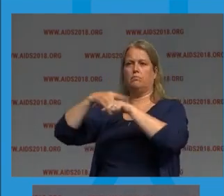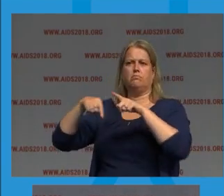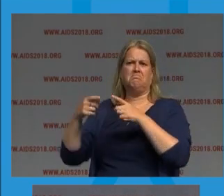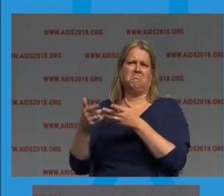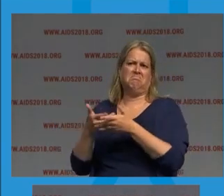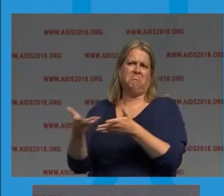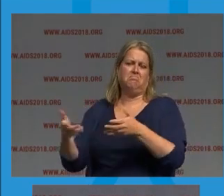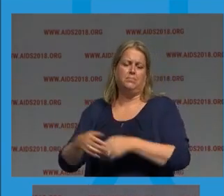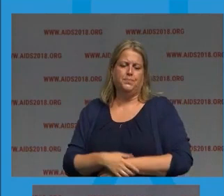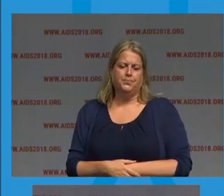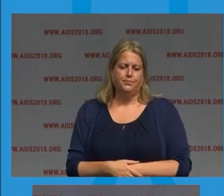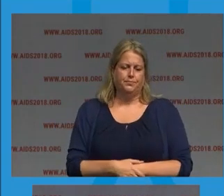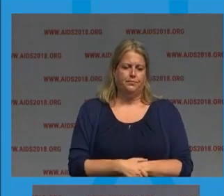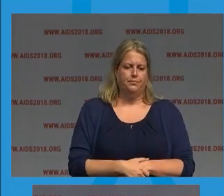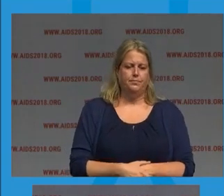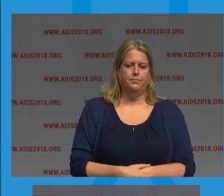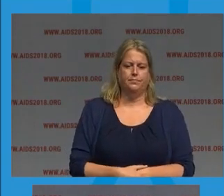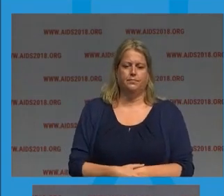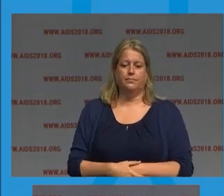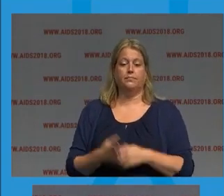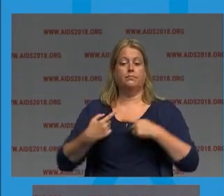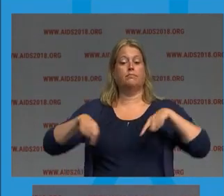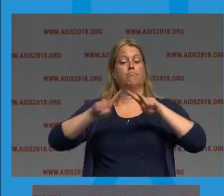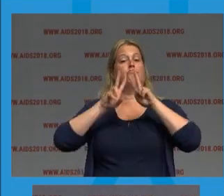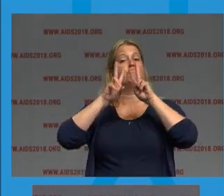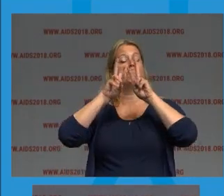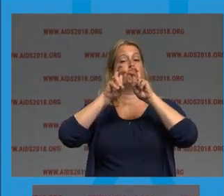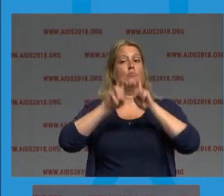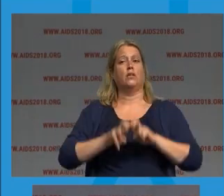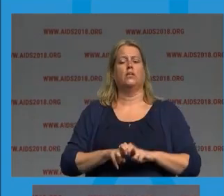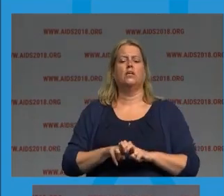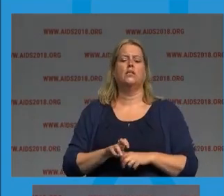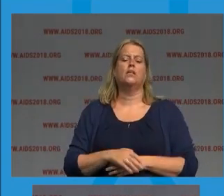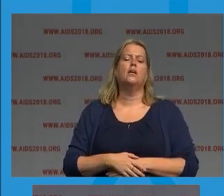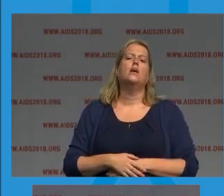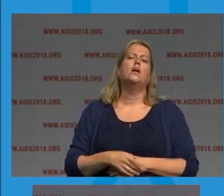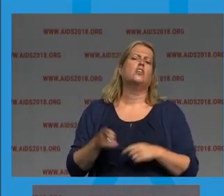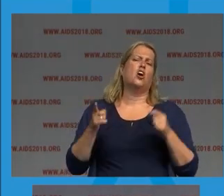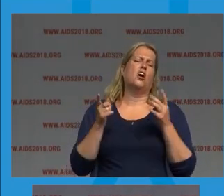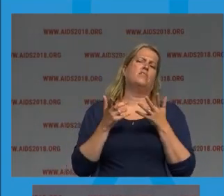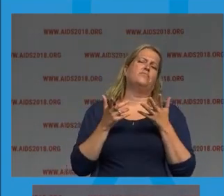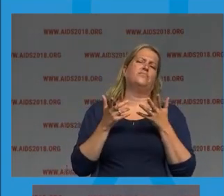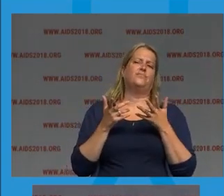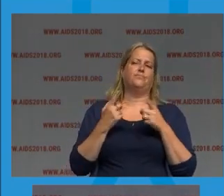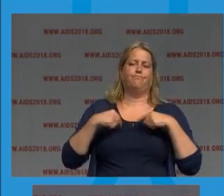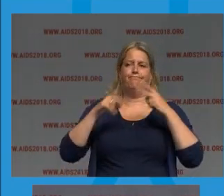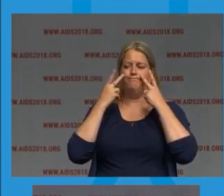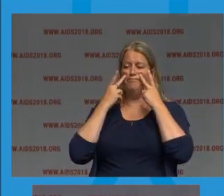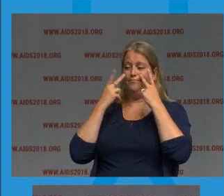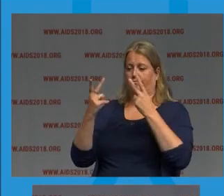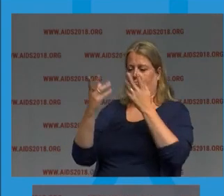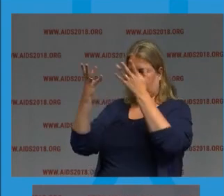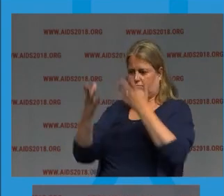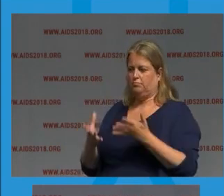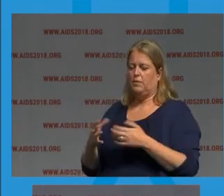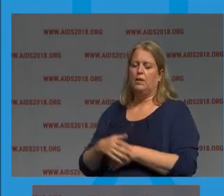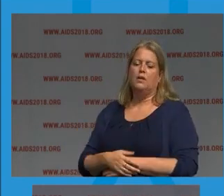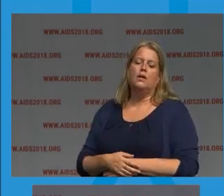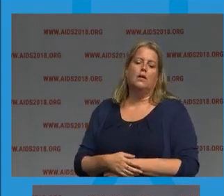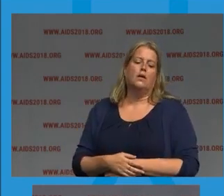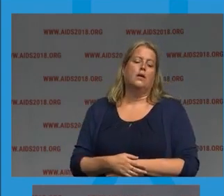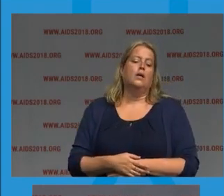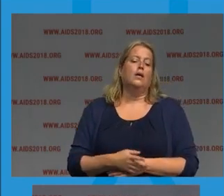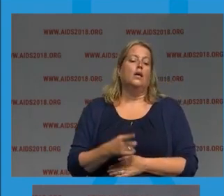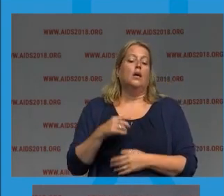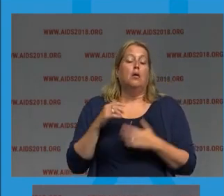sex. Where studied, and it is not in the vast majority of studies that look at adolescent girls and young women, it's not asked, but where it